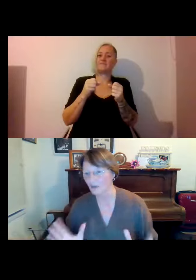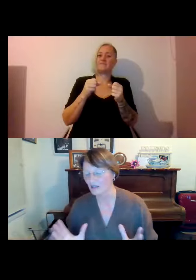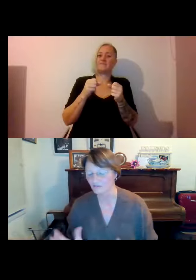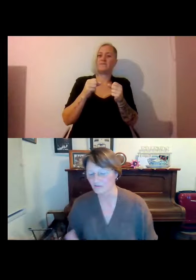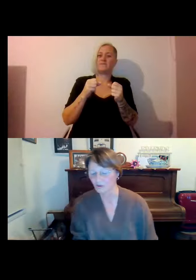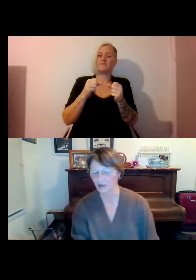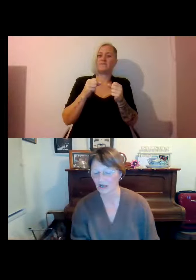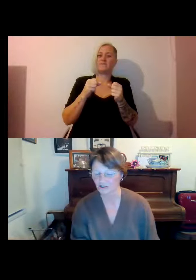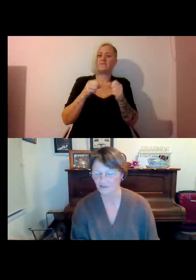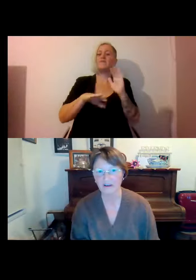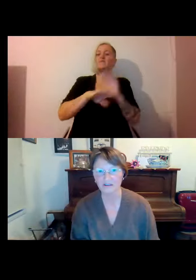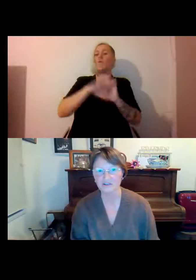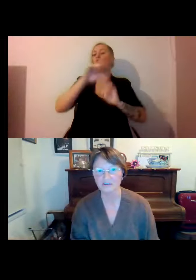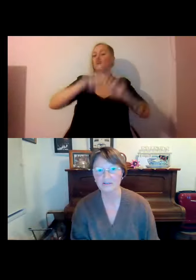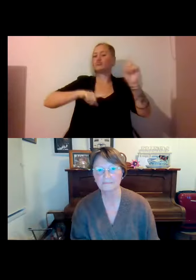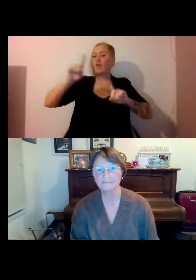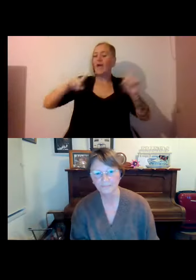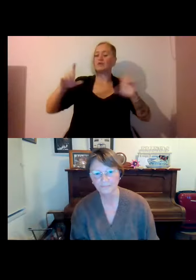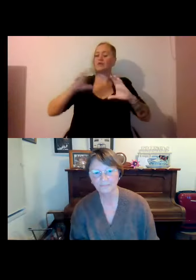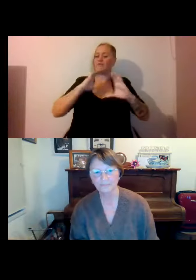full range of communication functions.